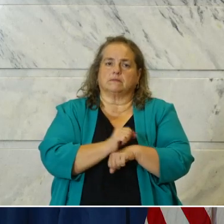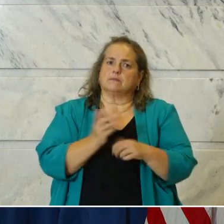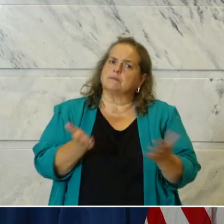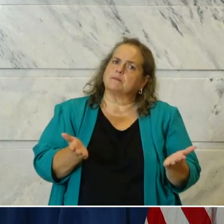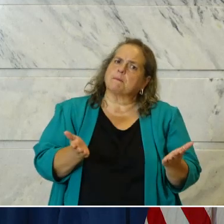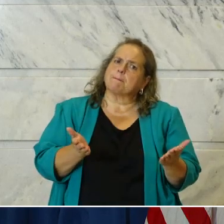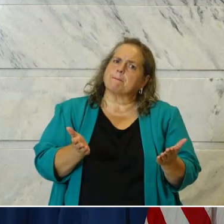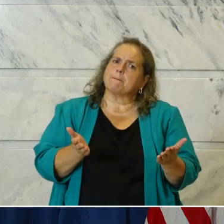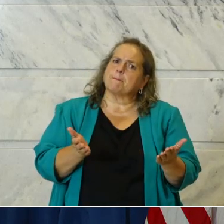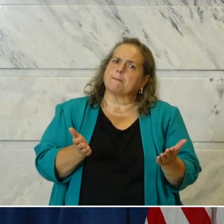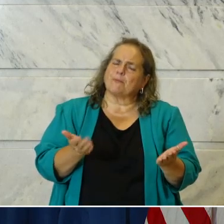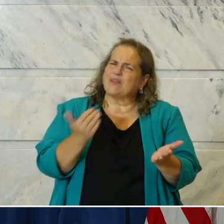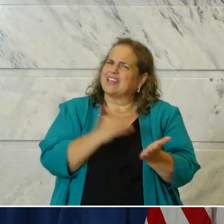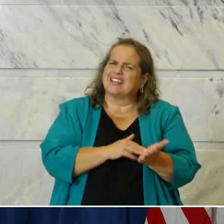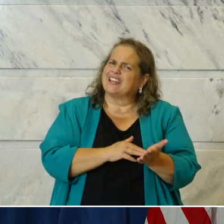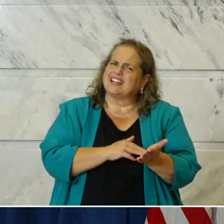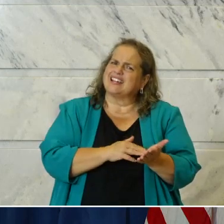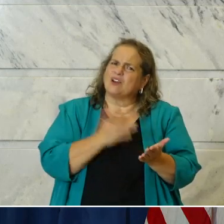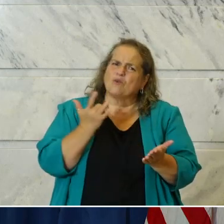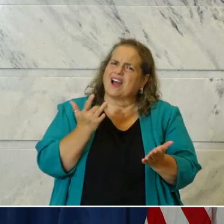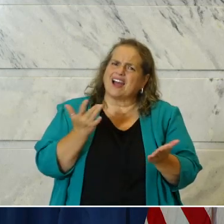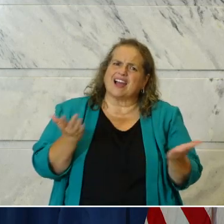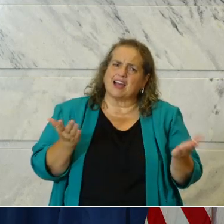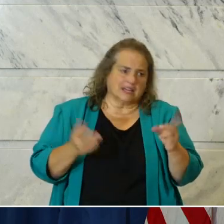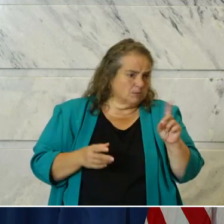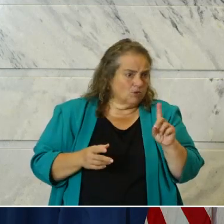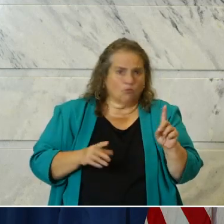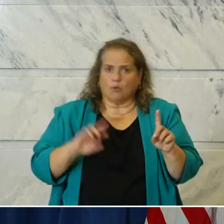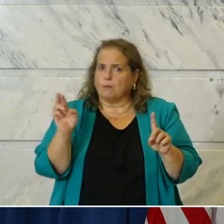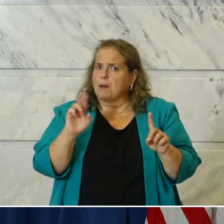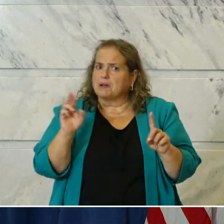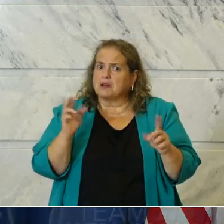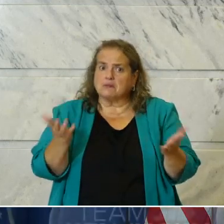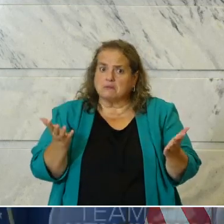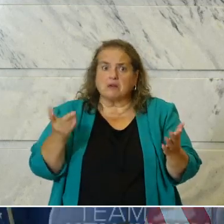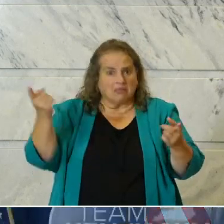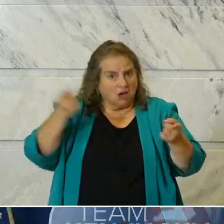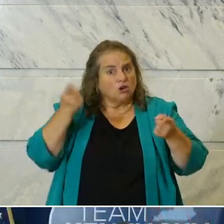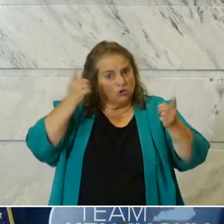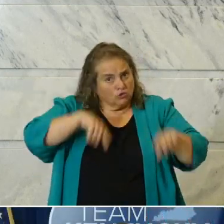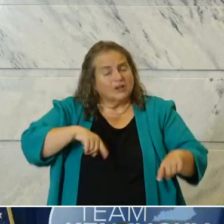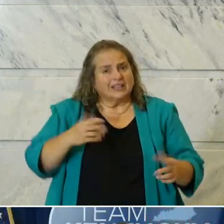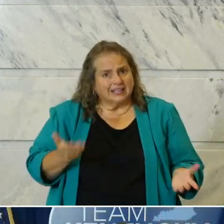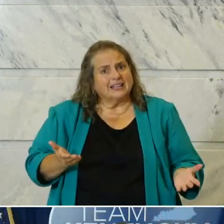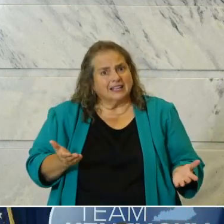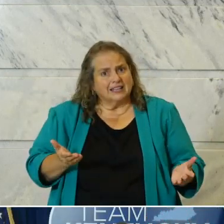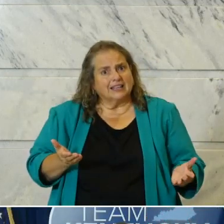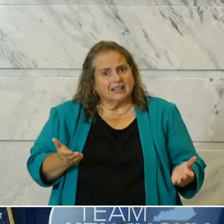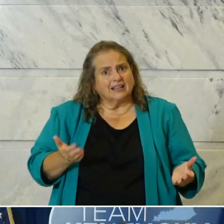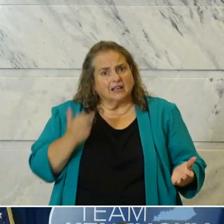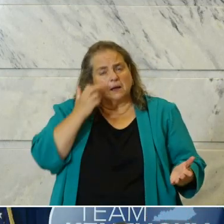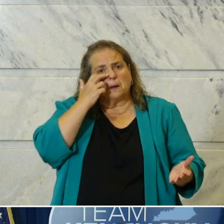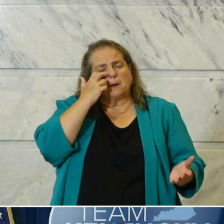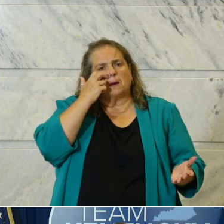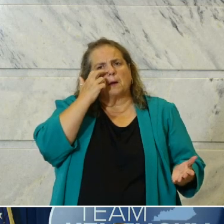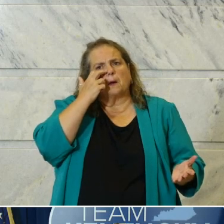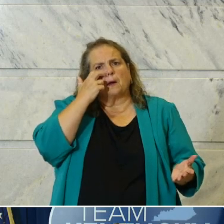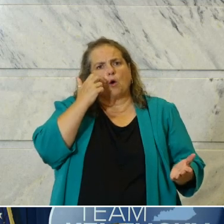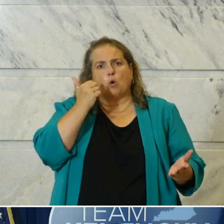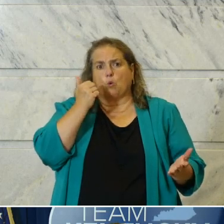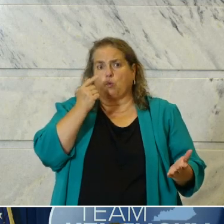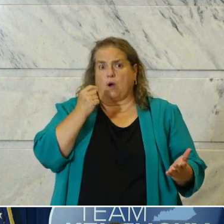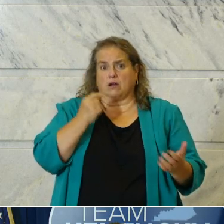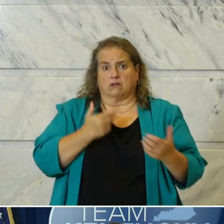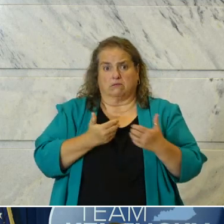So again, Democrats, Republicans agreeing, and what differentiates